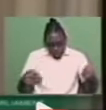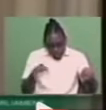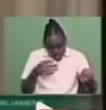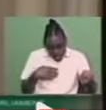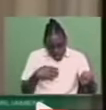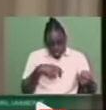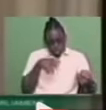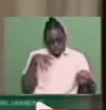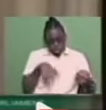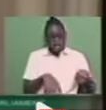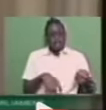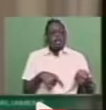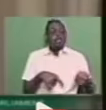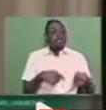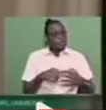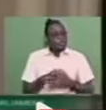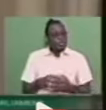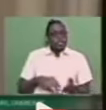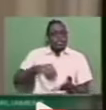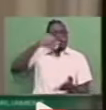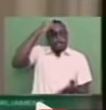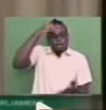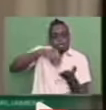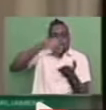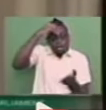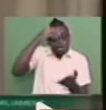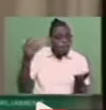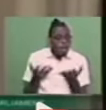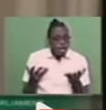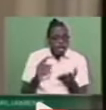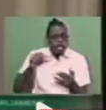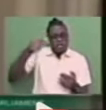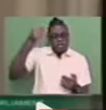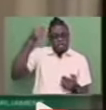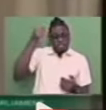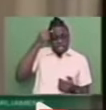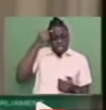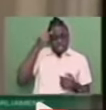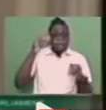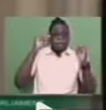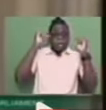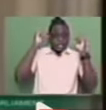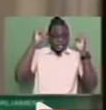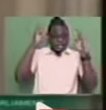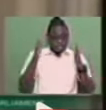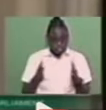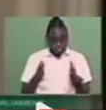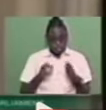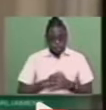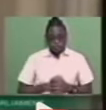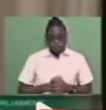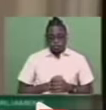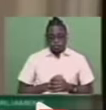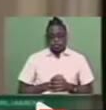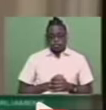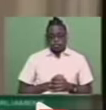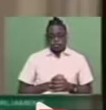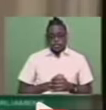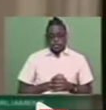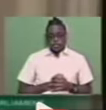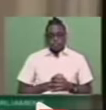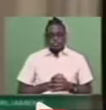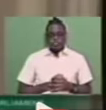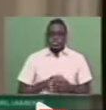we learned that a few cabinet ministers ate up about $7 million in exemptions on luxury cars, we must conclude the suffering is